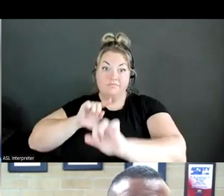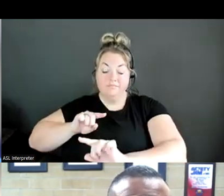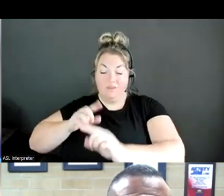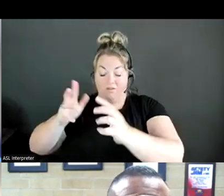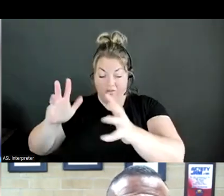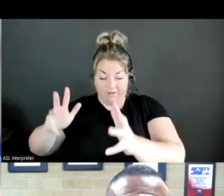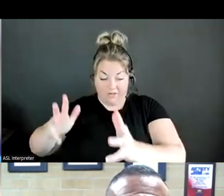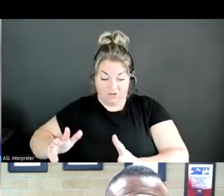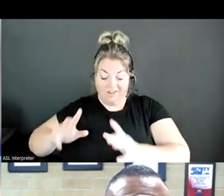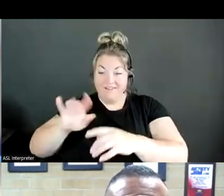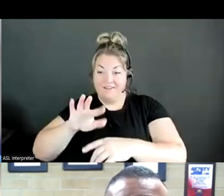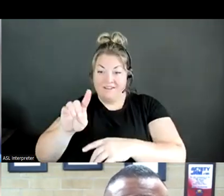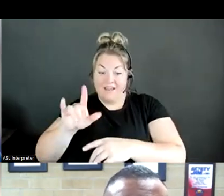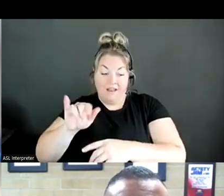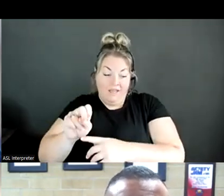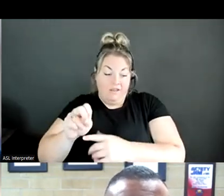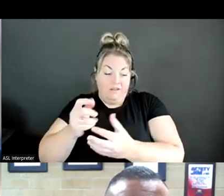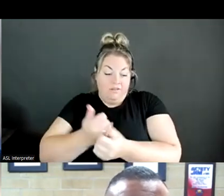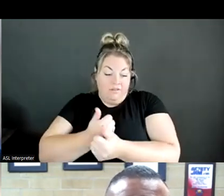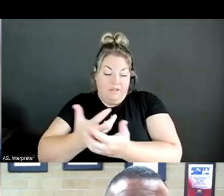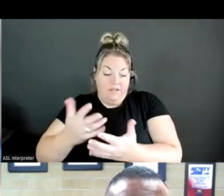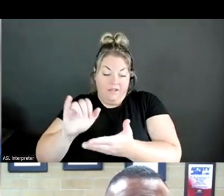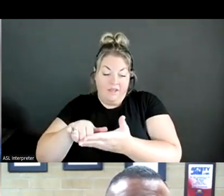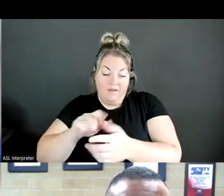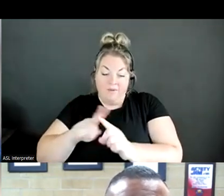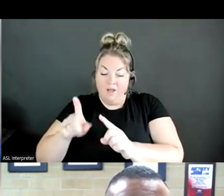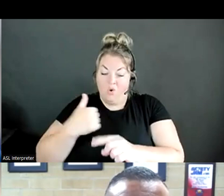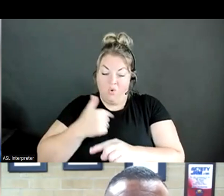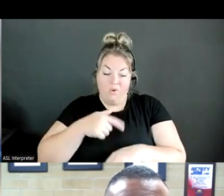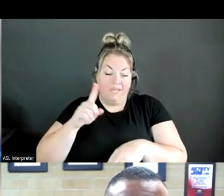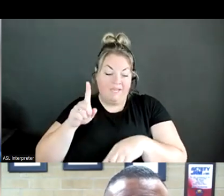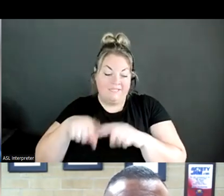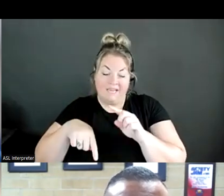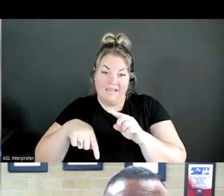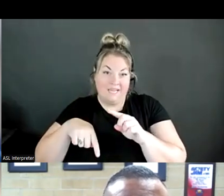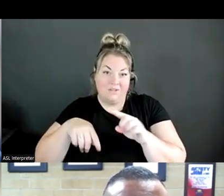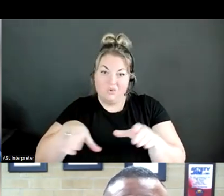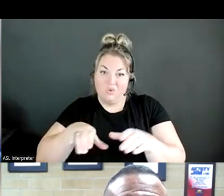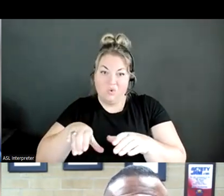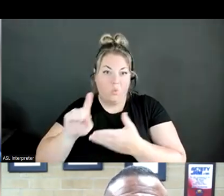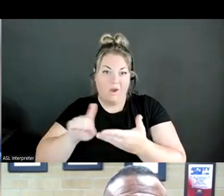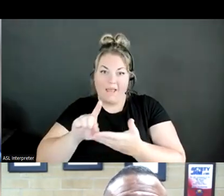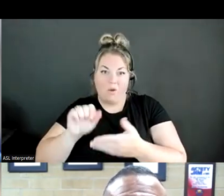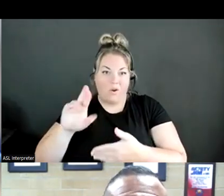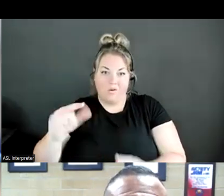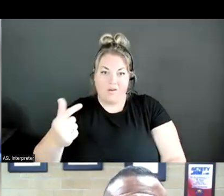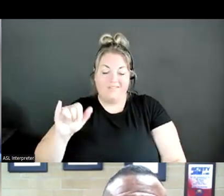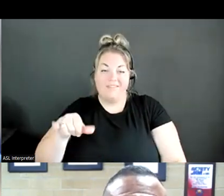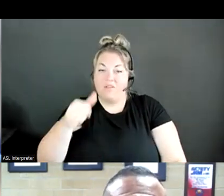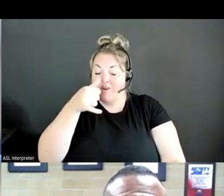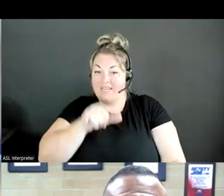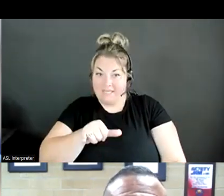finish and deadlines and whatnot. We can't do it like an hour in August. That's ridiculous.